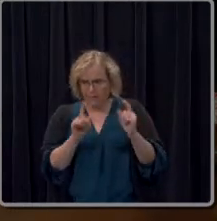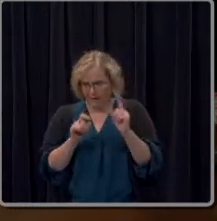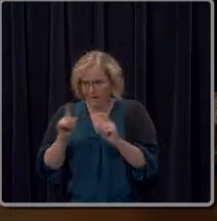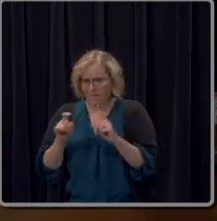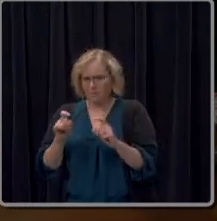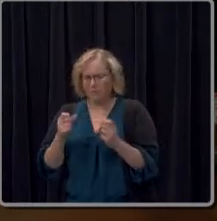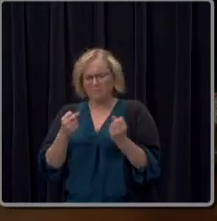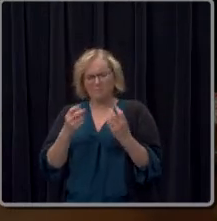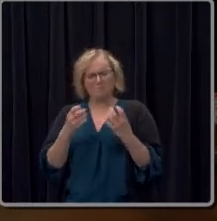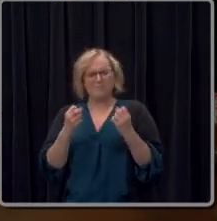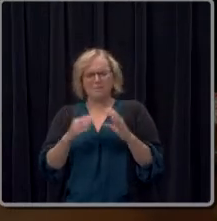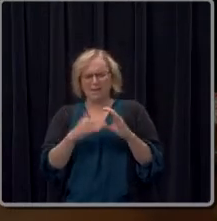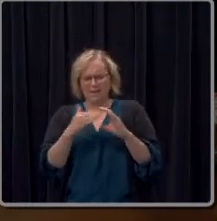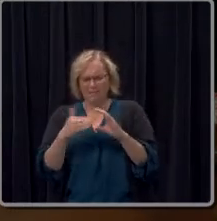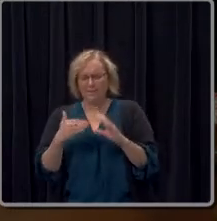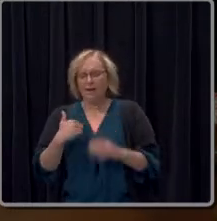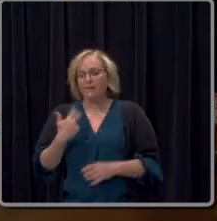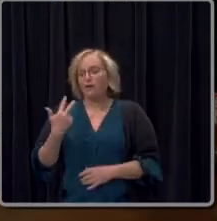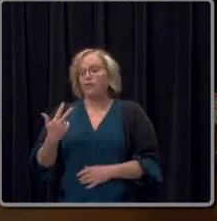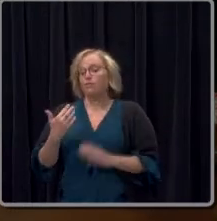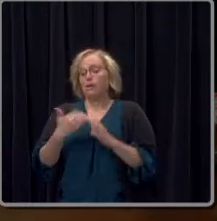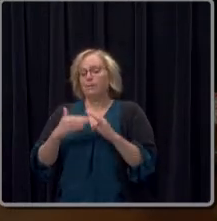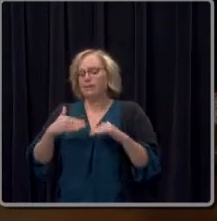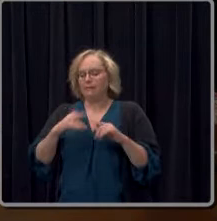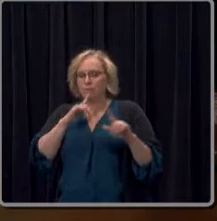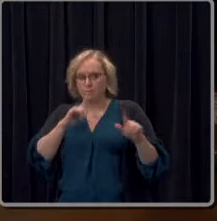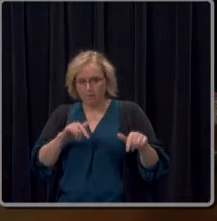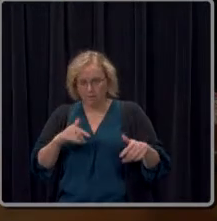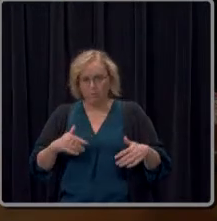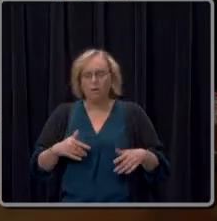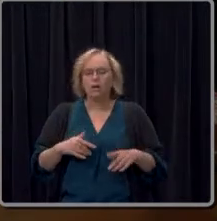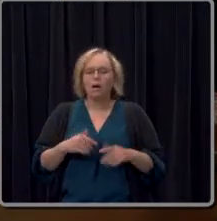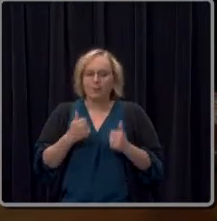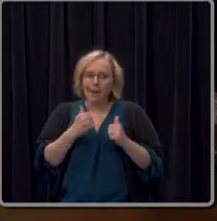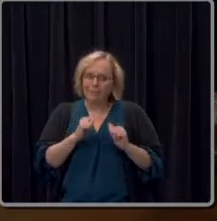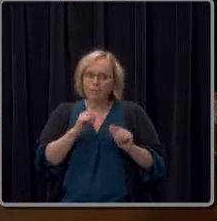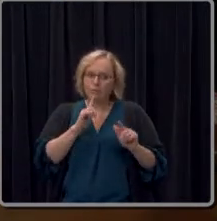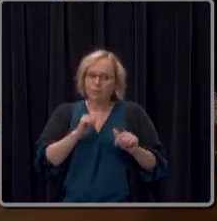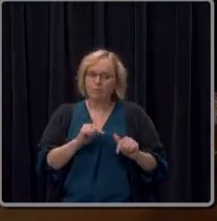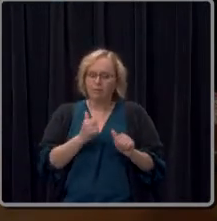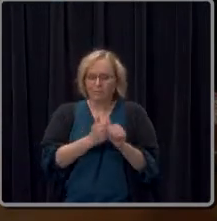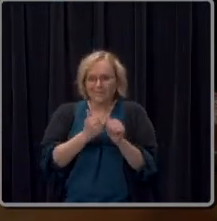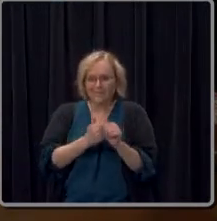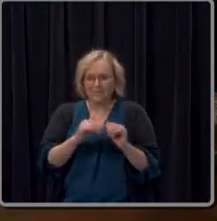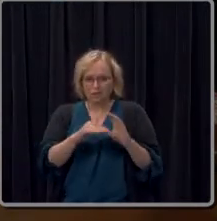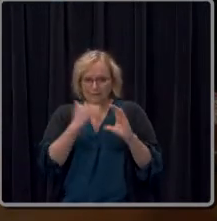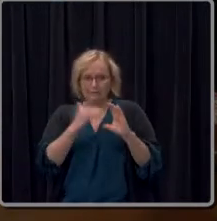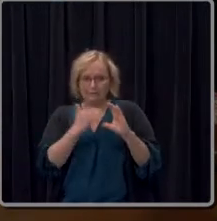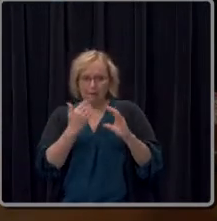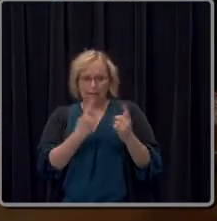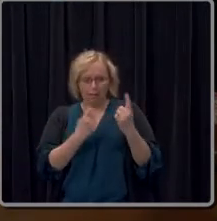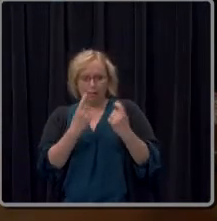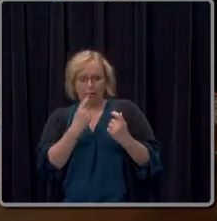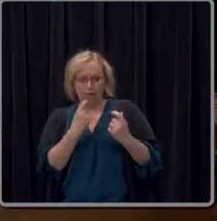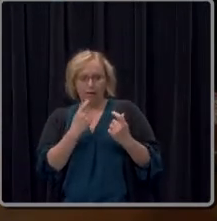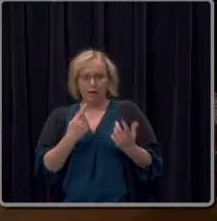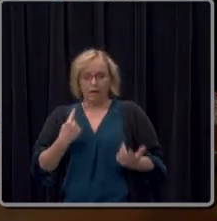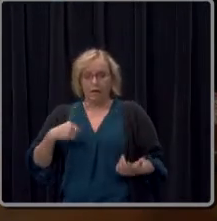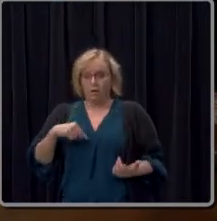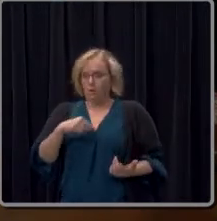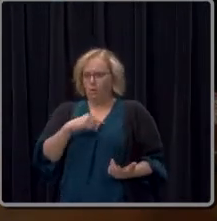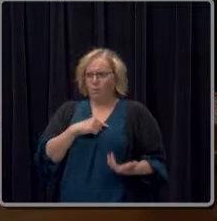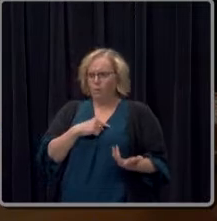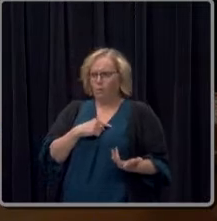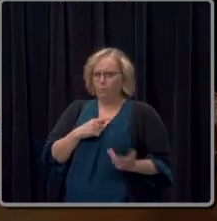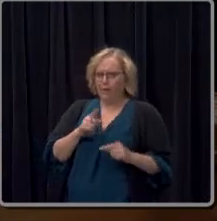emails, and I have 3 emails I have not responded to yet, but I've tried to respond to all of those, asking questions that we can't possibly have all